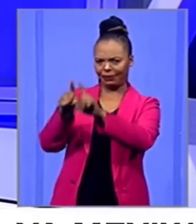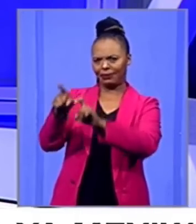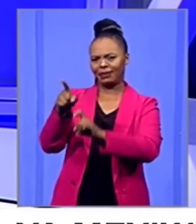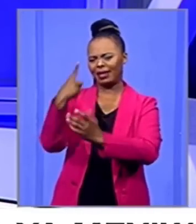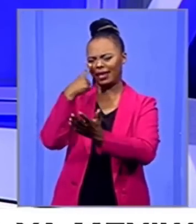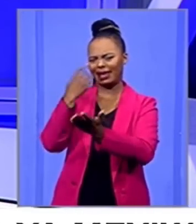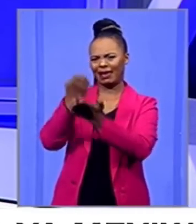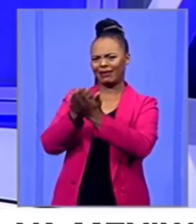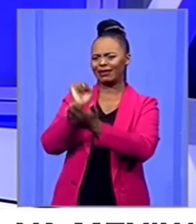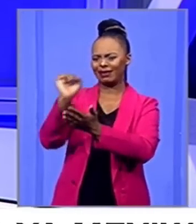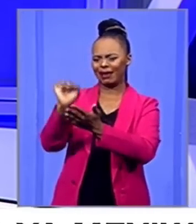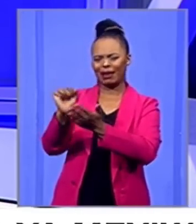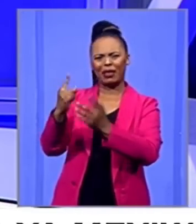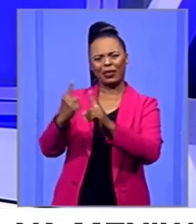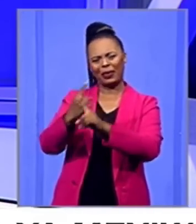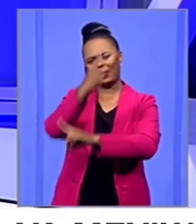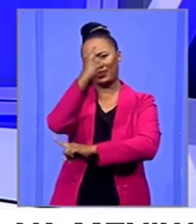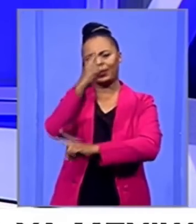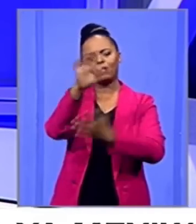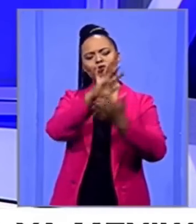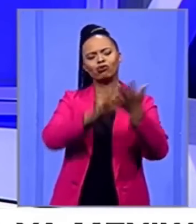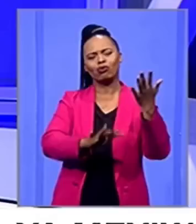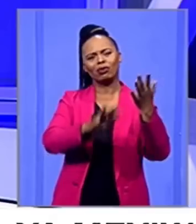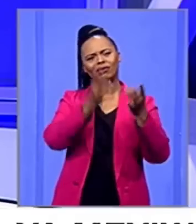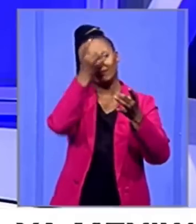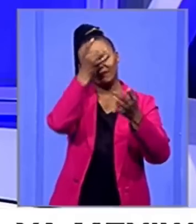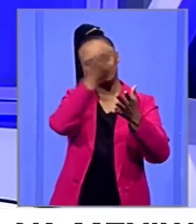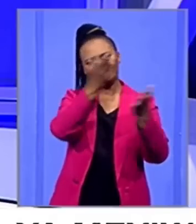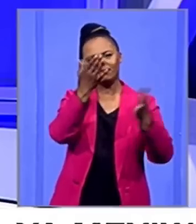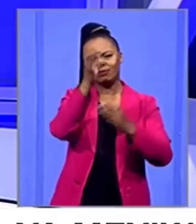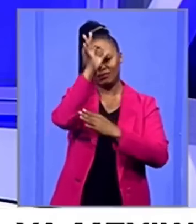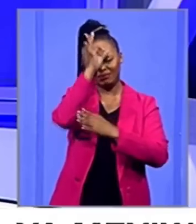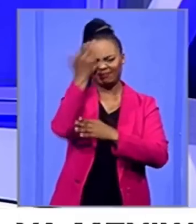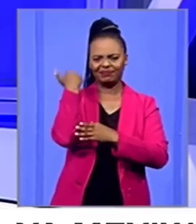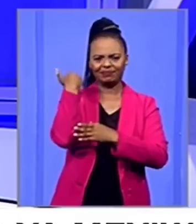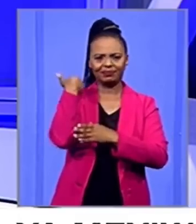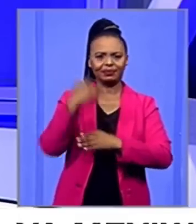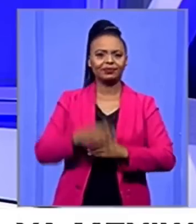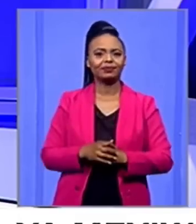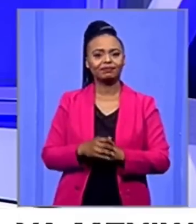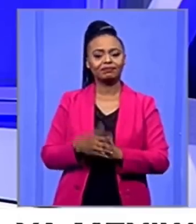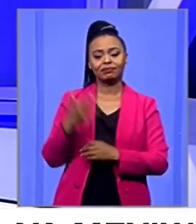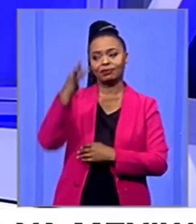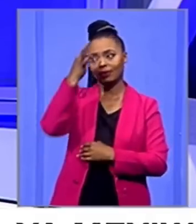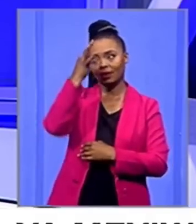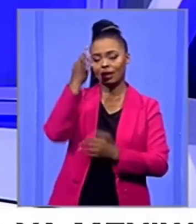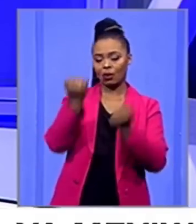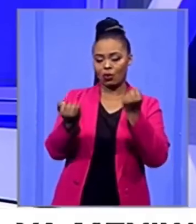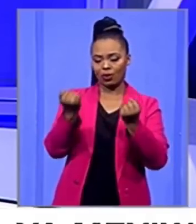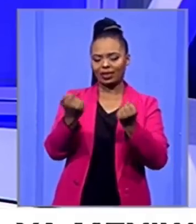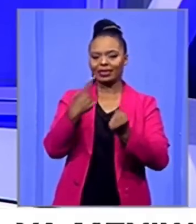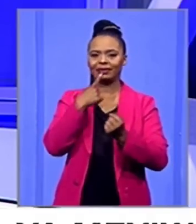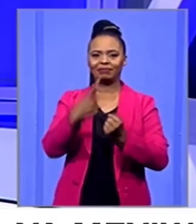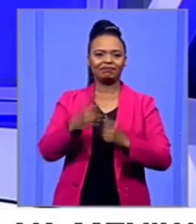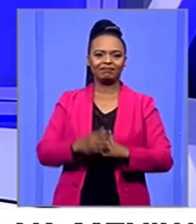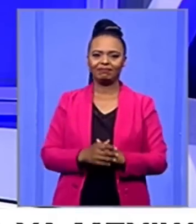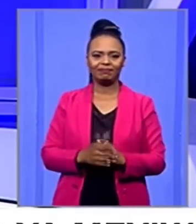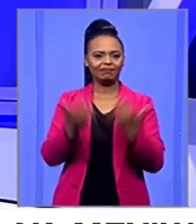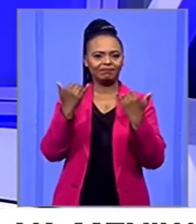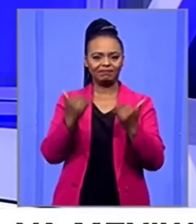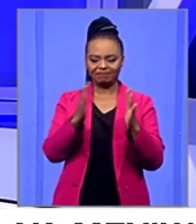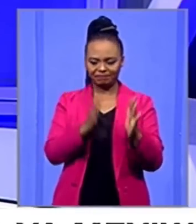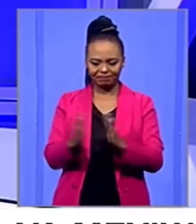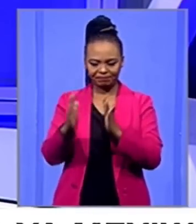bohlatse bjo bo ngwadilwego bo thulanago a bo filego maphodisa. Mmušo o boletše gore ga o rulaganye go